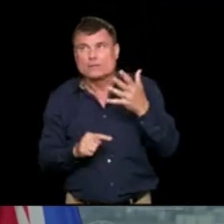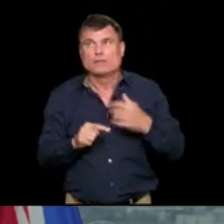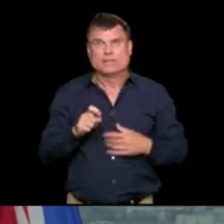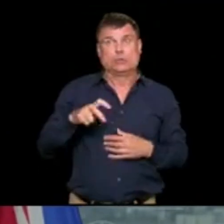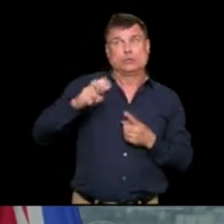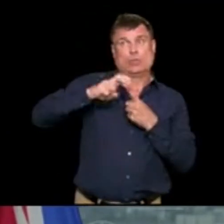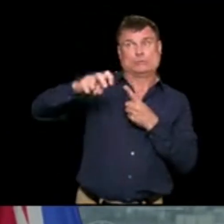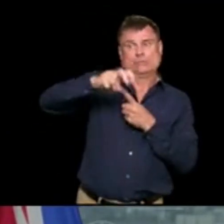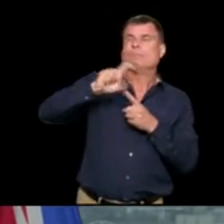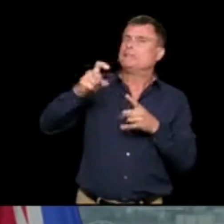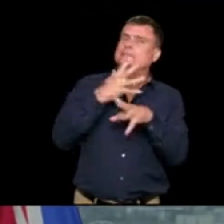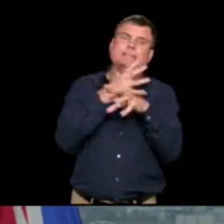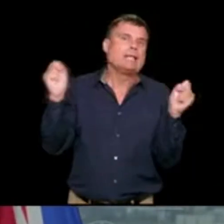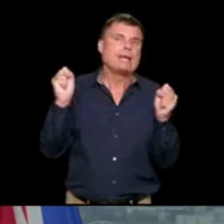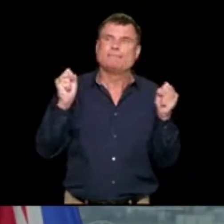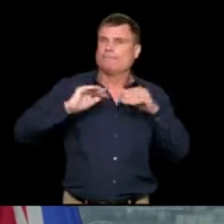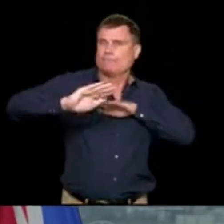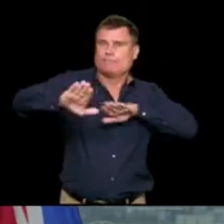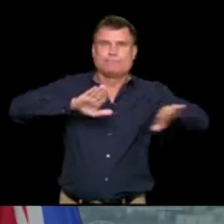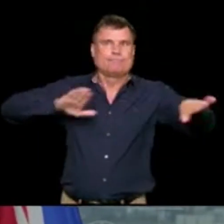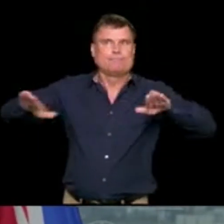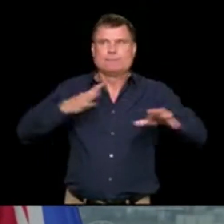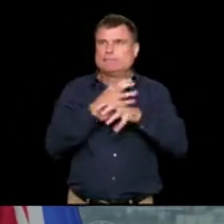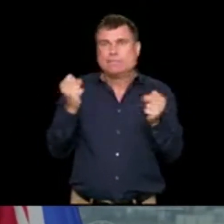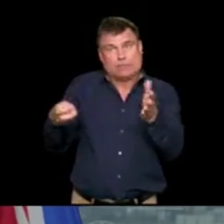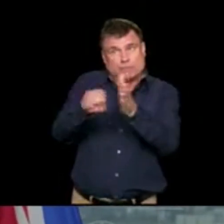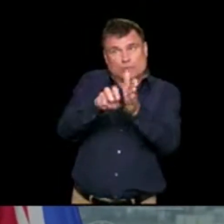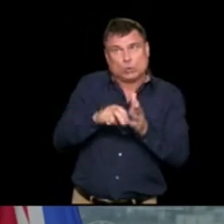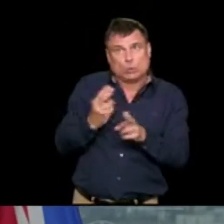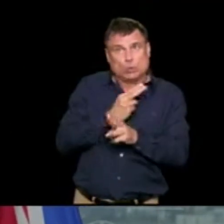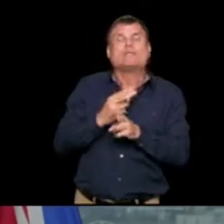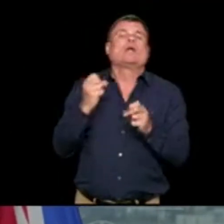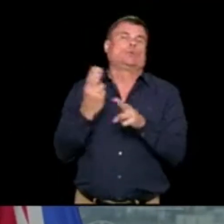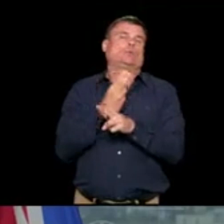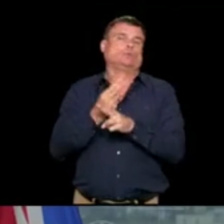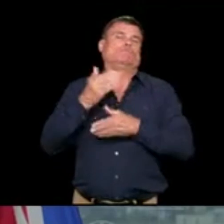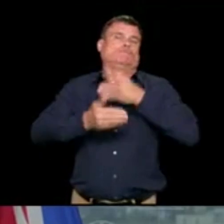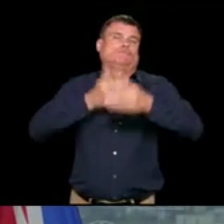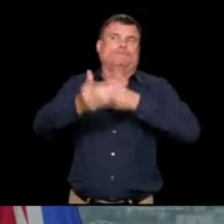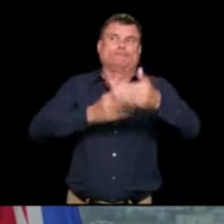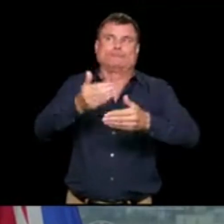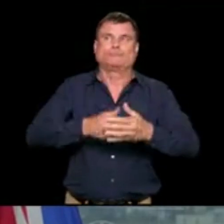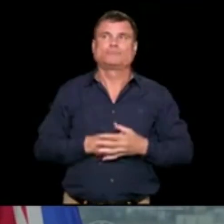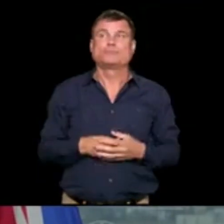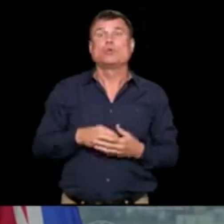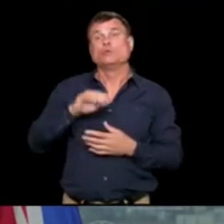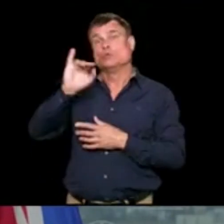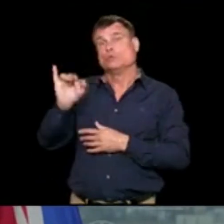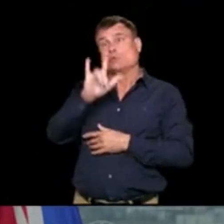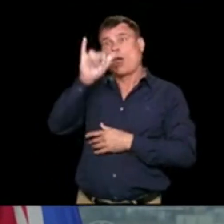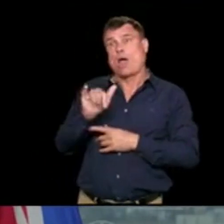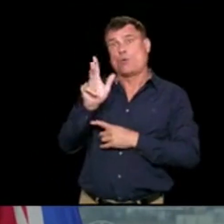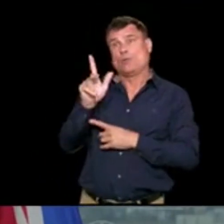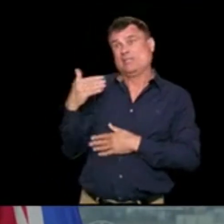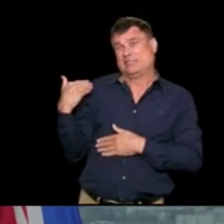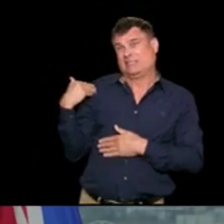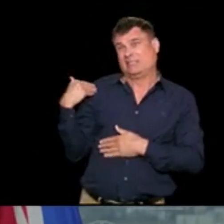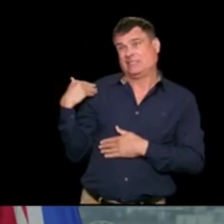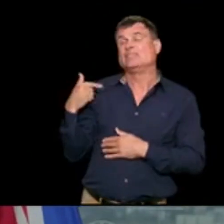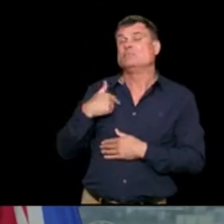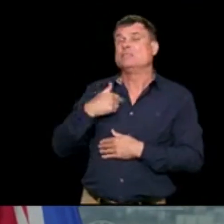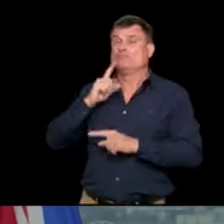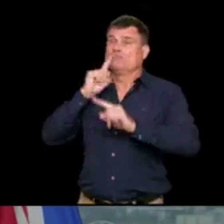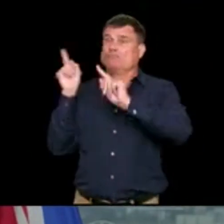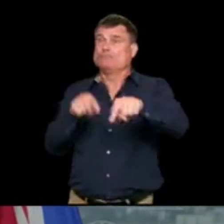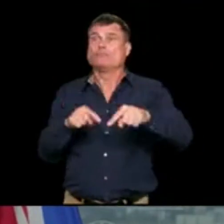remain a safe, reliable, and affordable way to get around. On July the 23rd, I was very pleased to announce that the Government